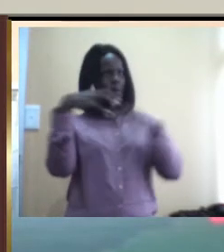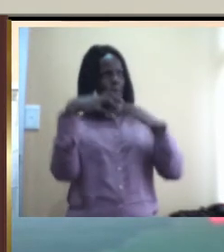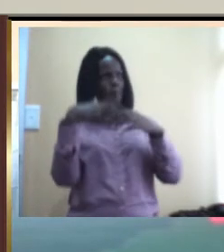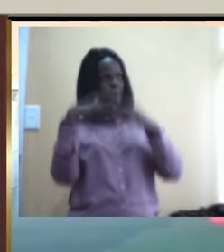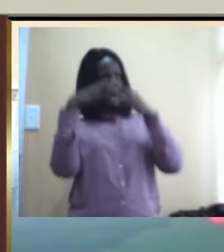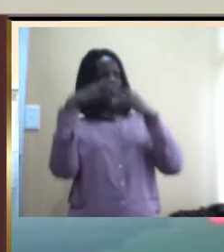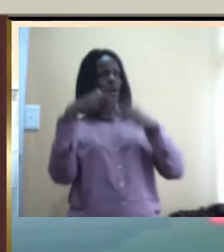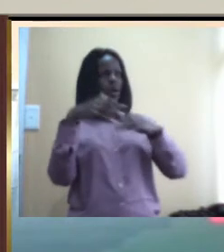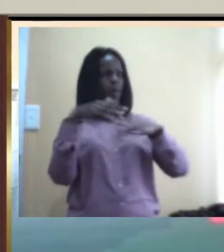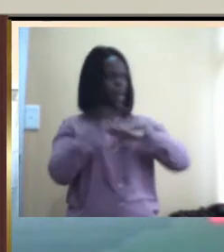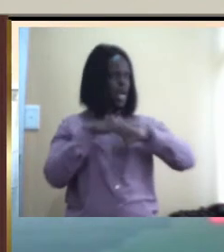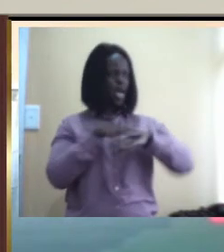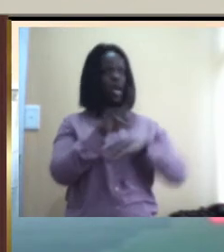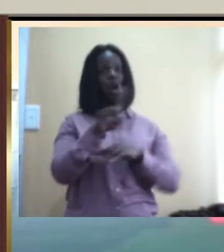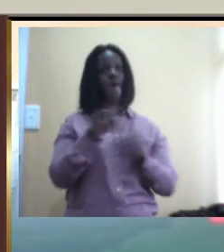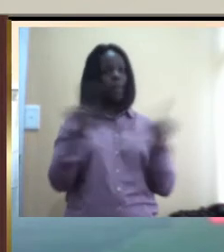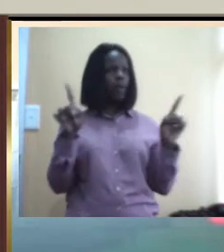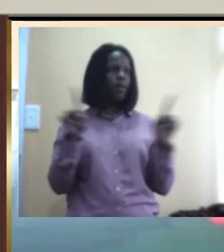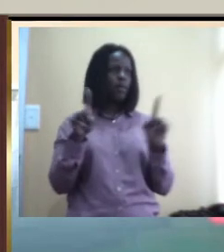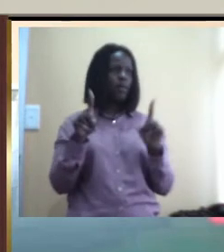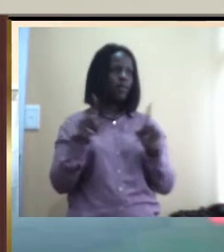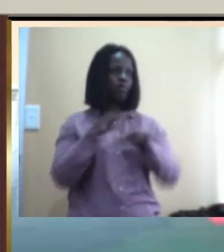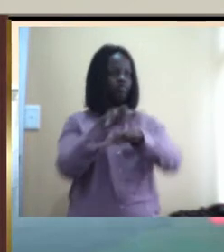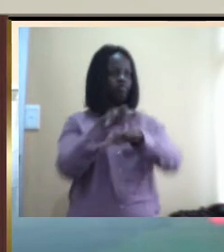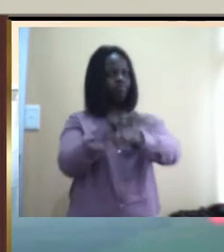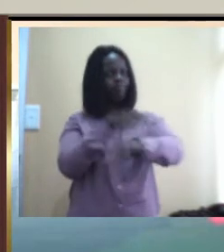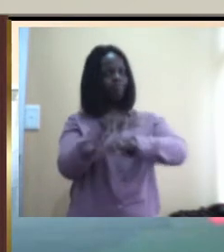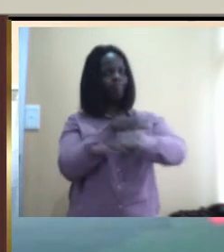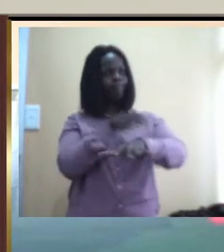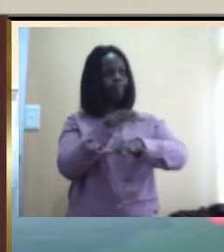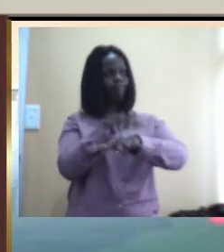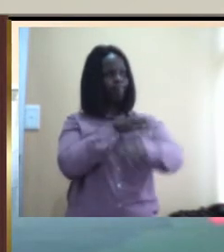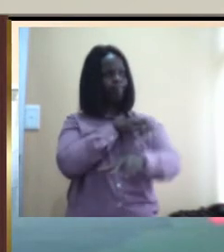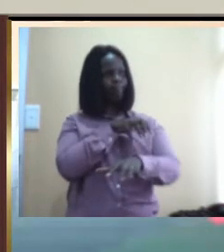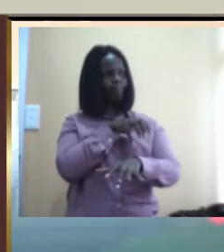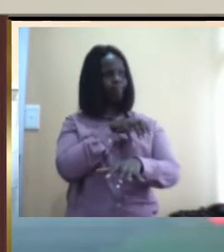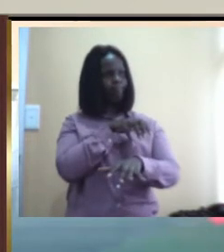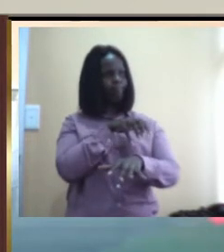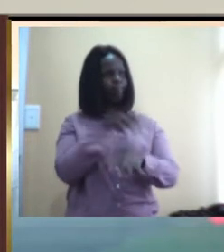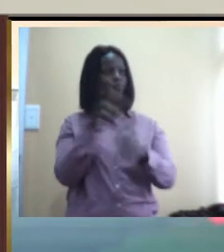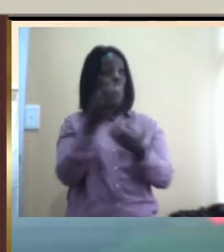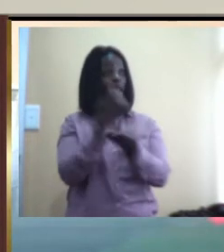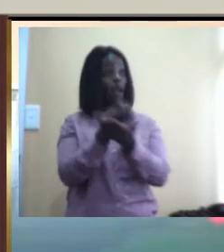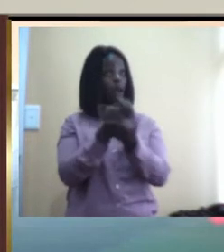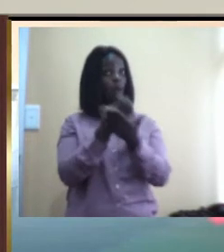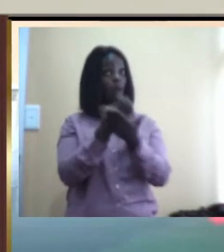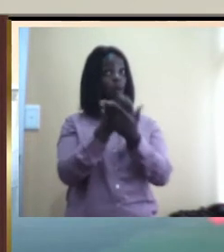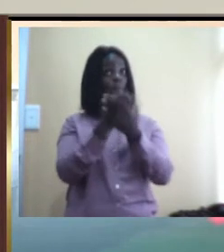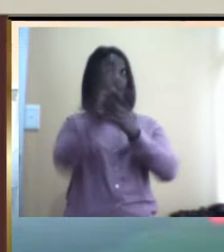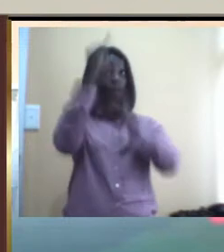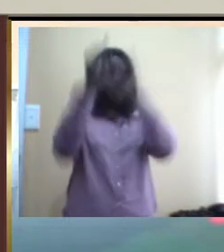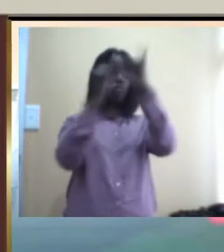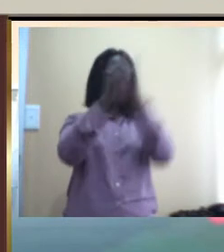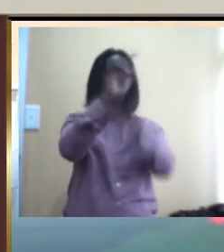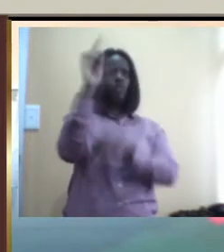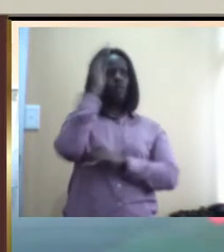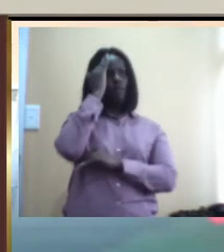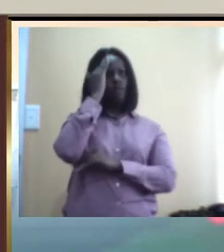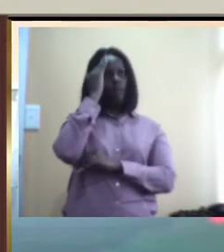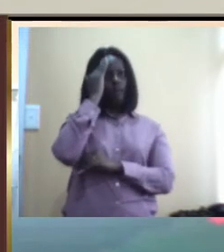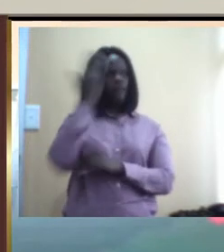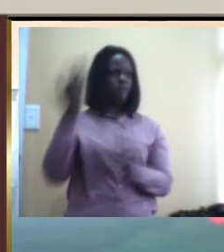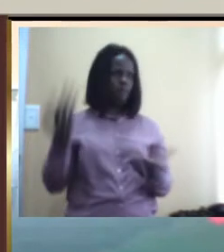is in the linchpin of the architecture of the global economy. As we know, it becomes